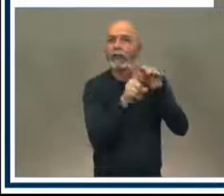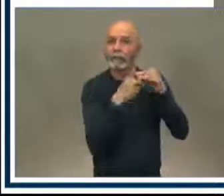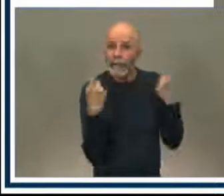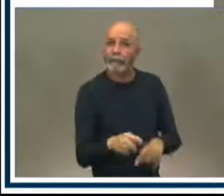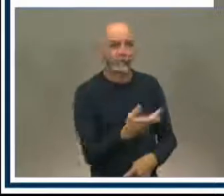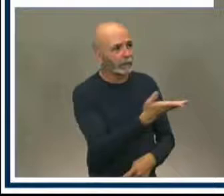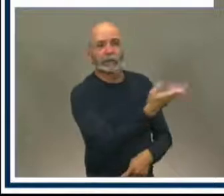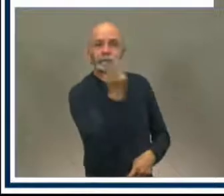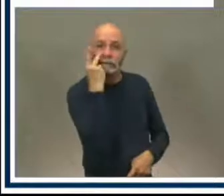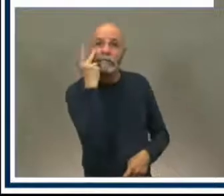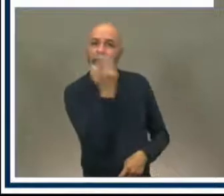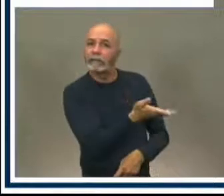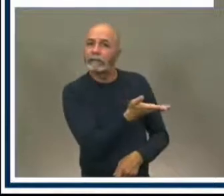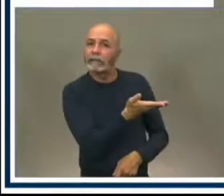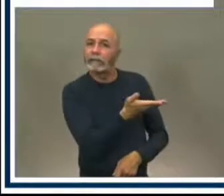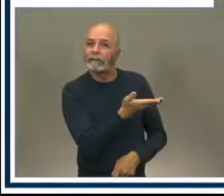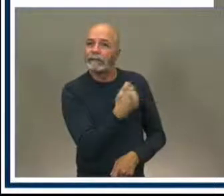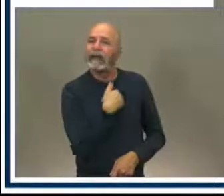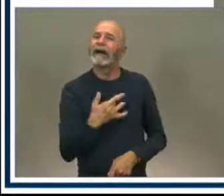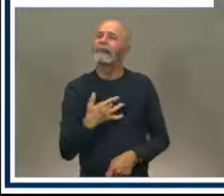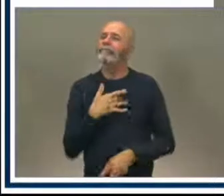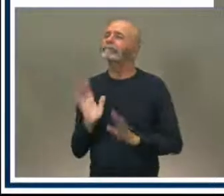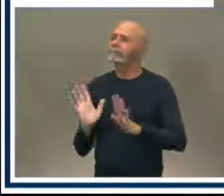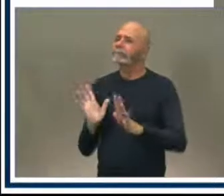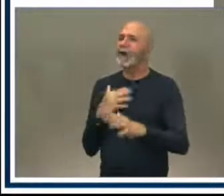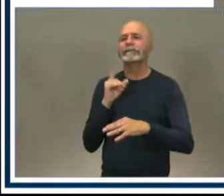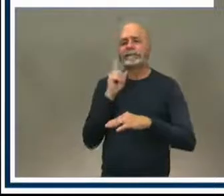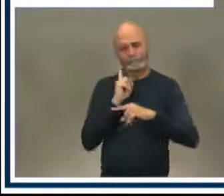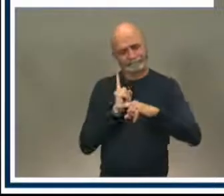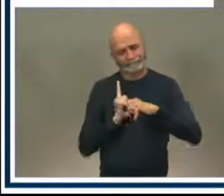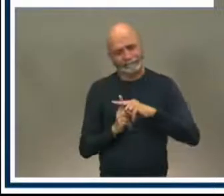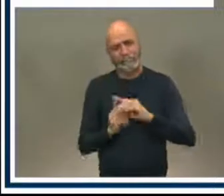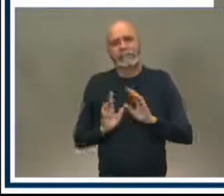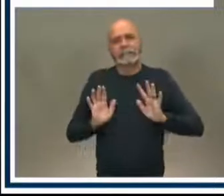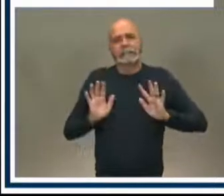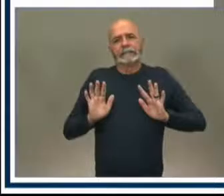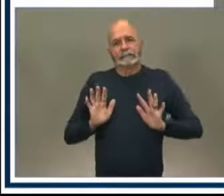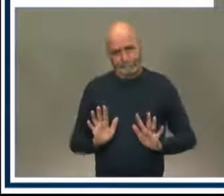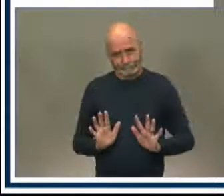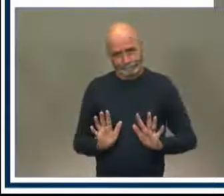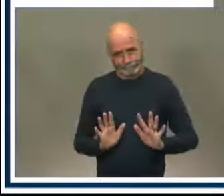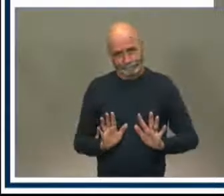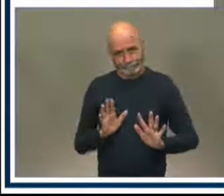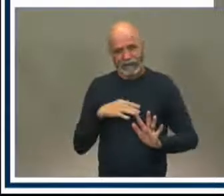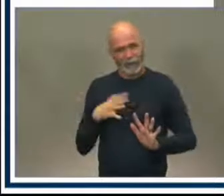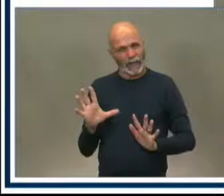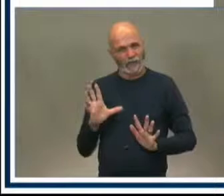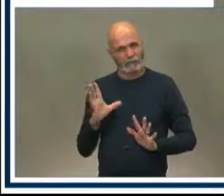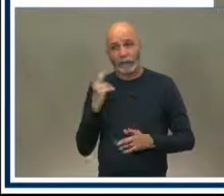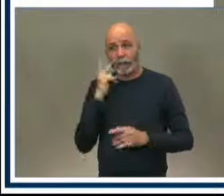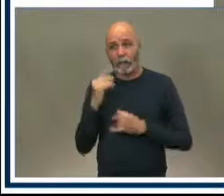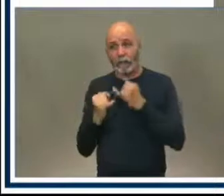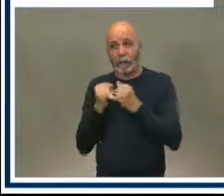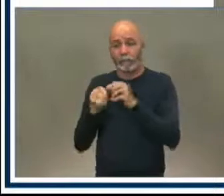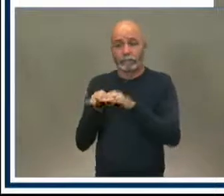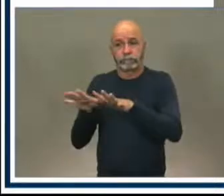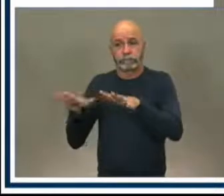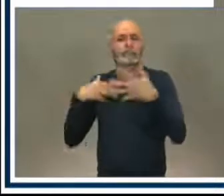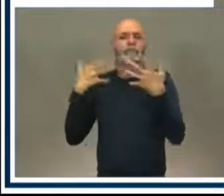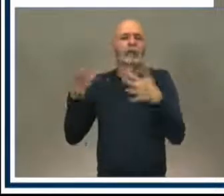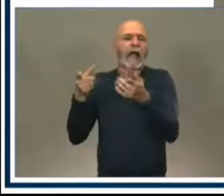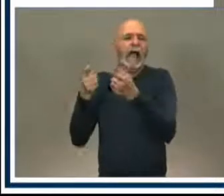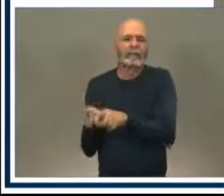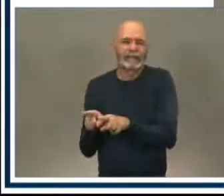still, that this will remain to these focused groups, that we won't see spread to the general public. But this should